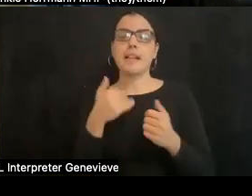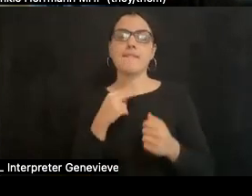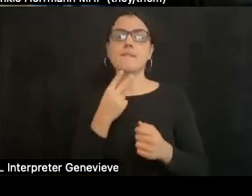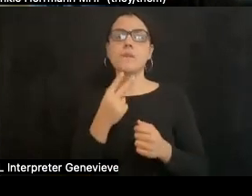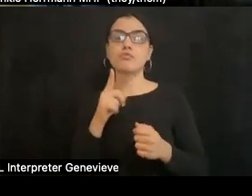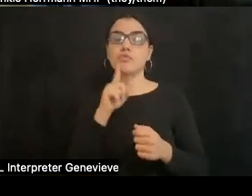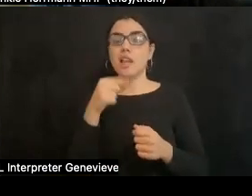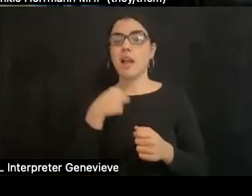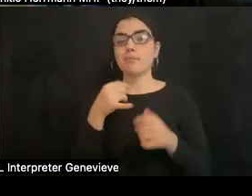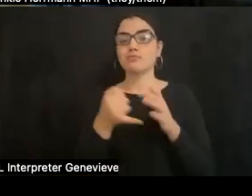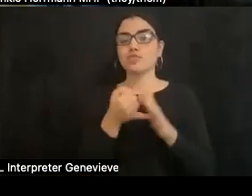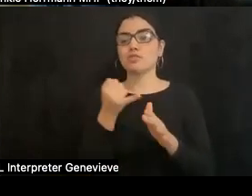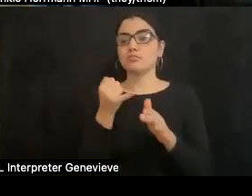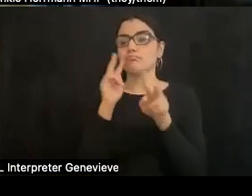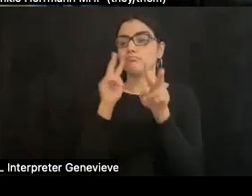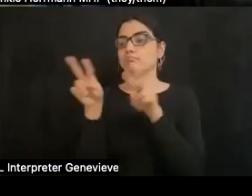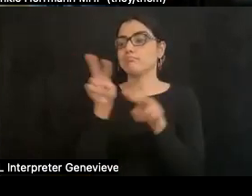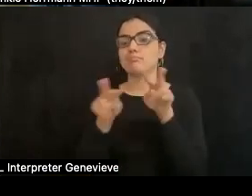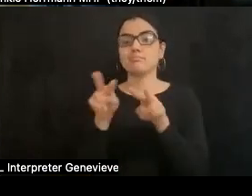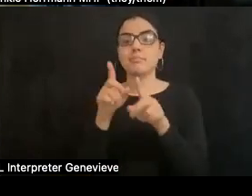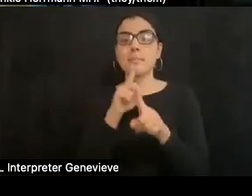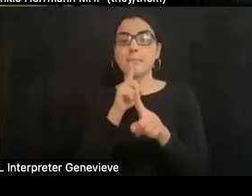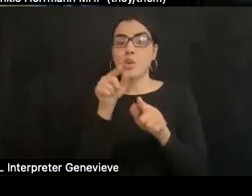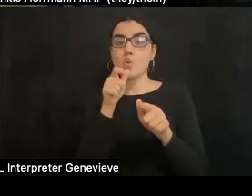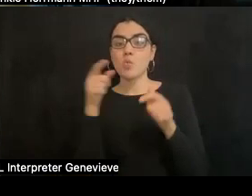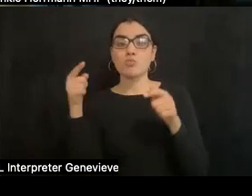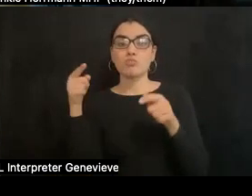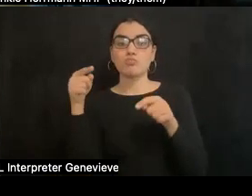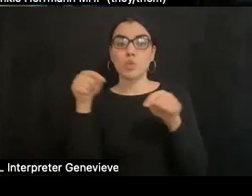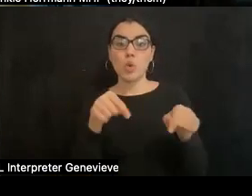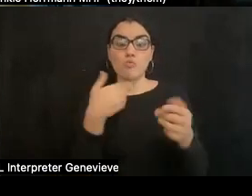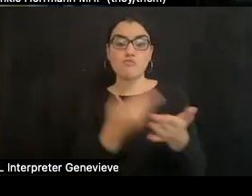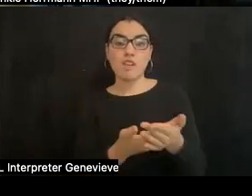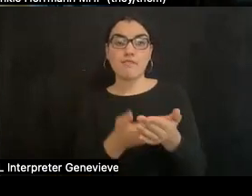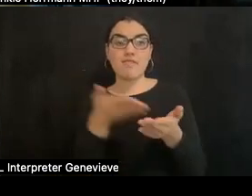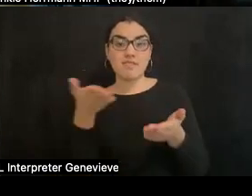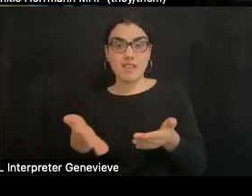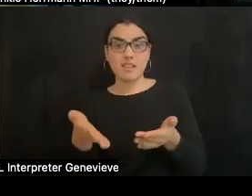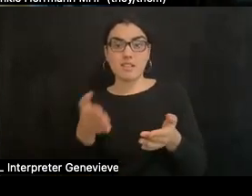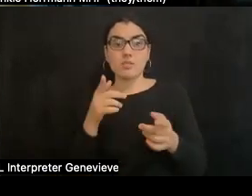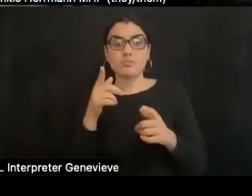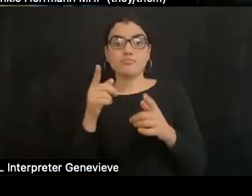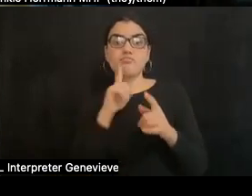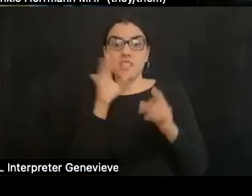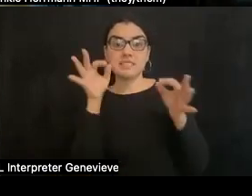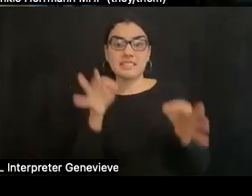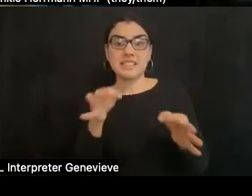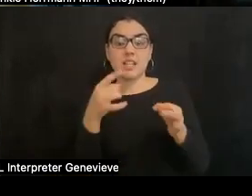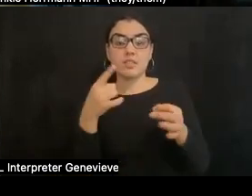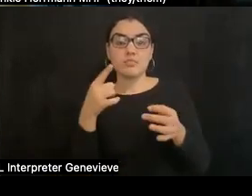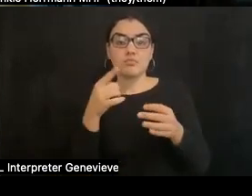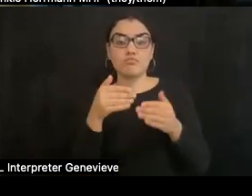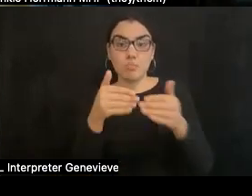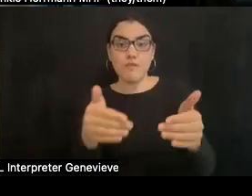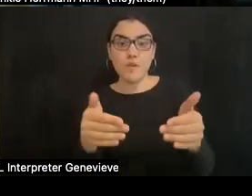for the coalition, but it's the people who are in the room who decide what we do. So I would love to see some of you all there at our next